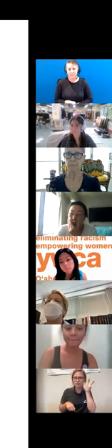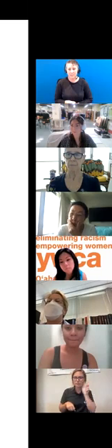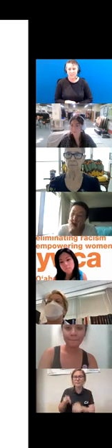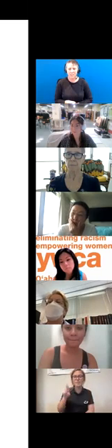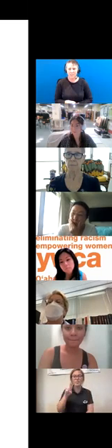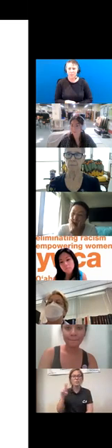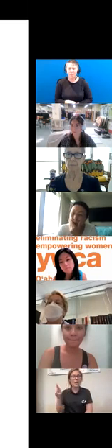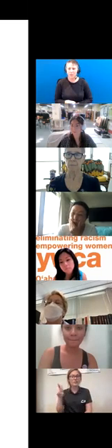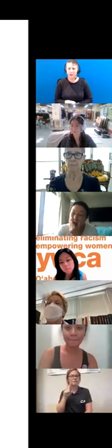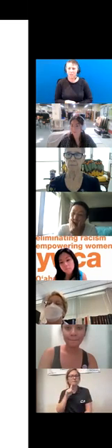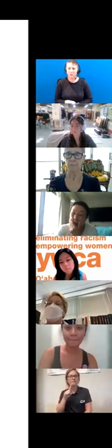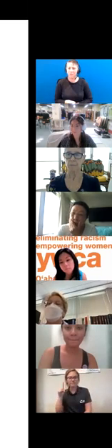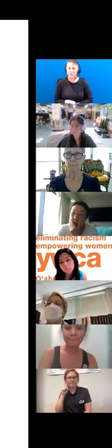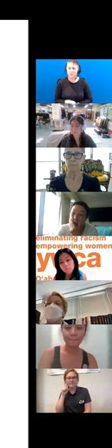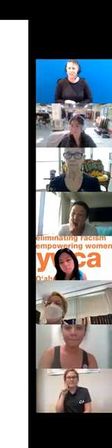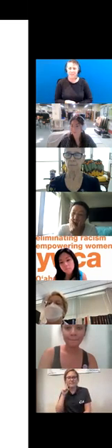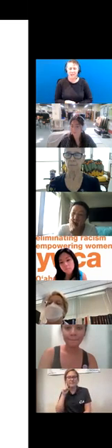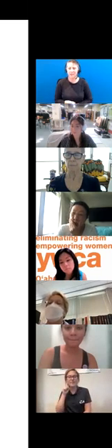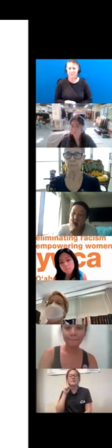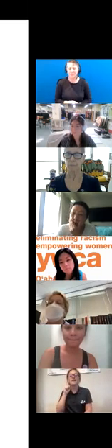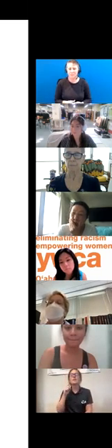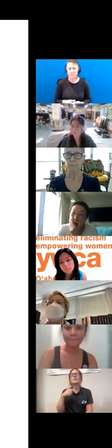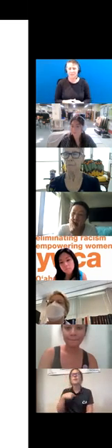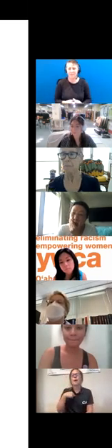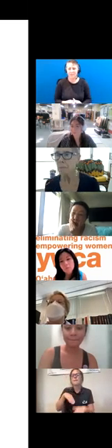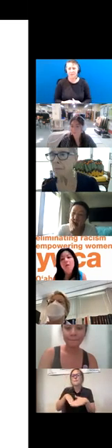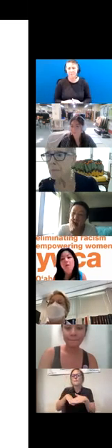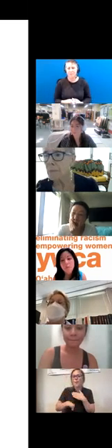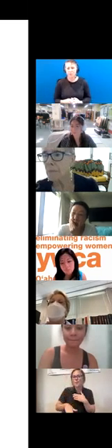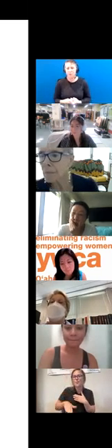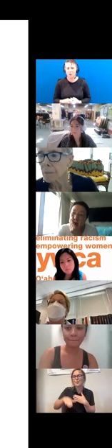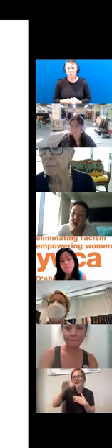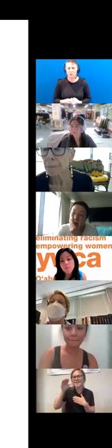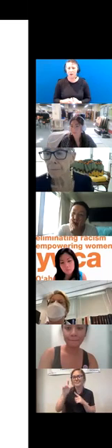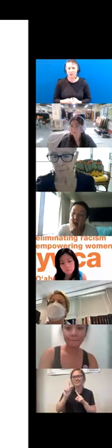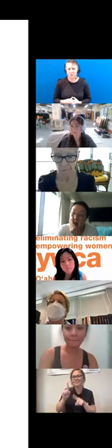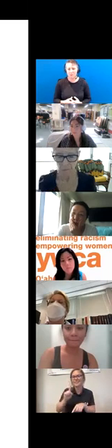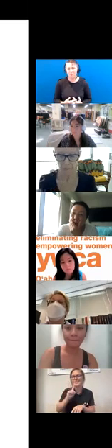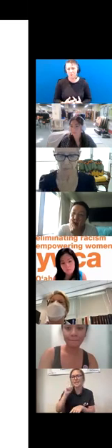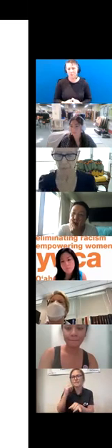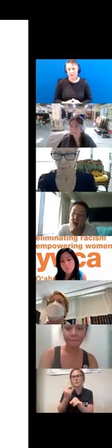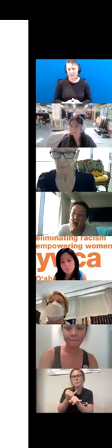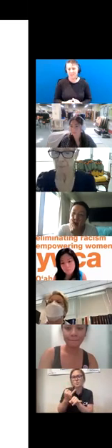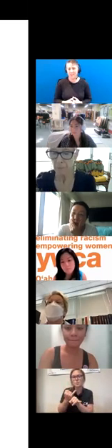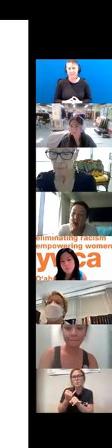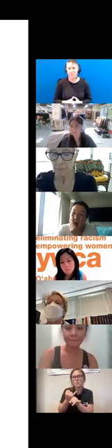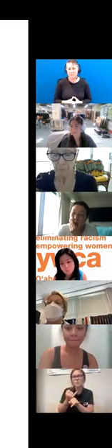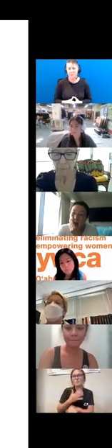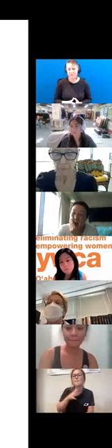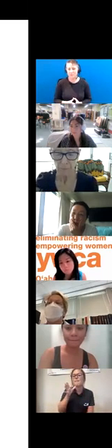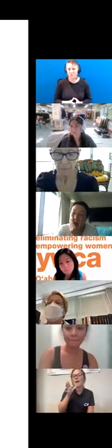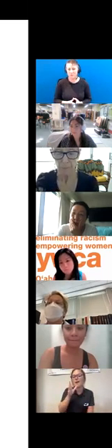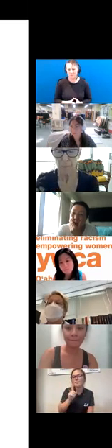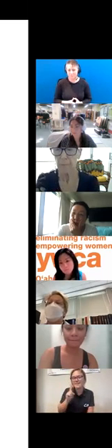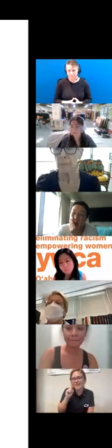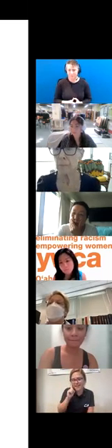left side, I can hear pretty well, but on the right side, I'm completely deaf. So I was born and raised, and I went to a